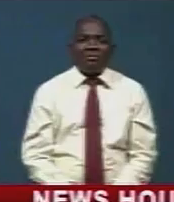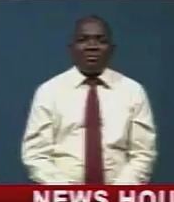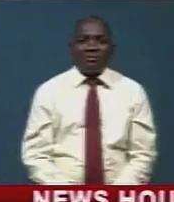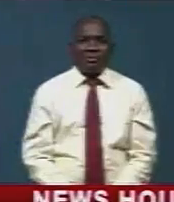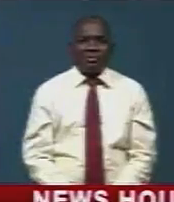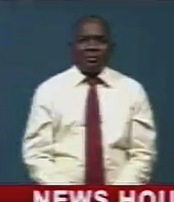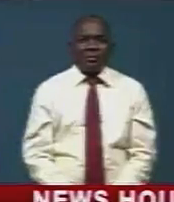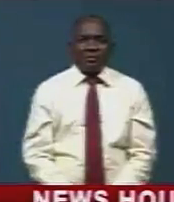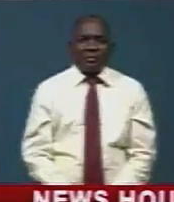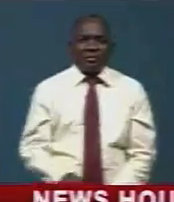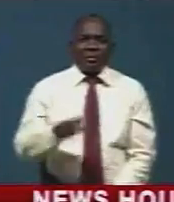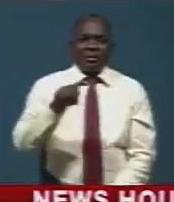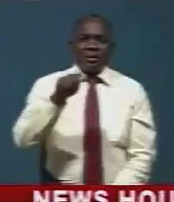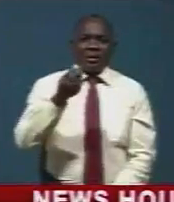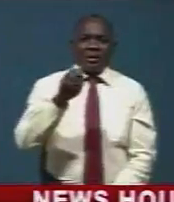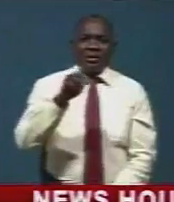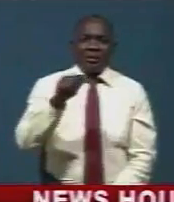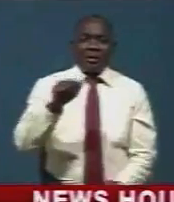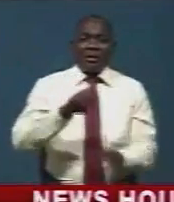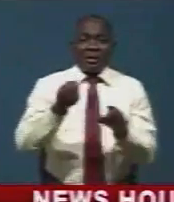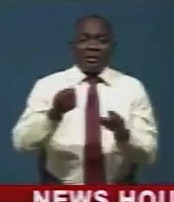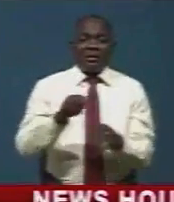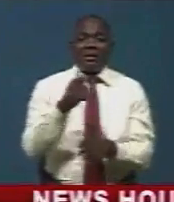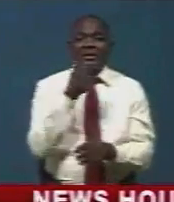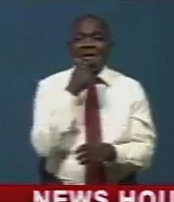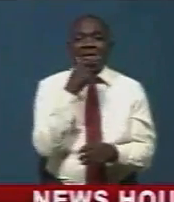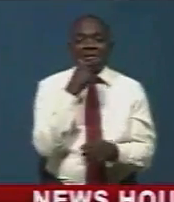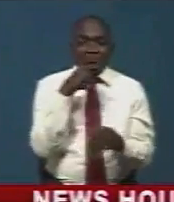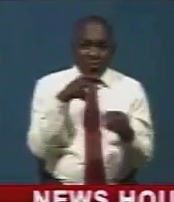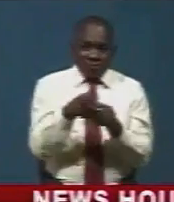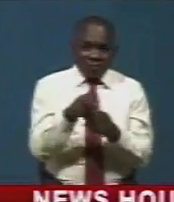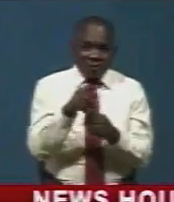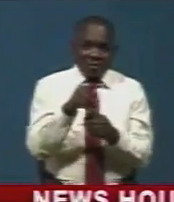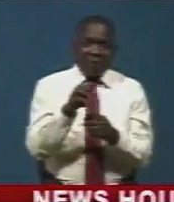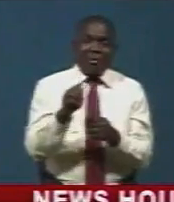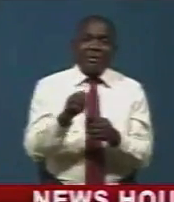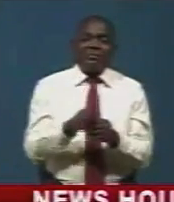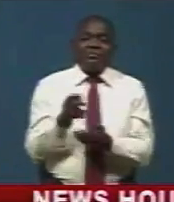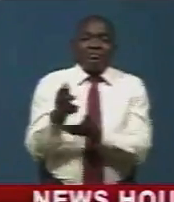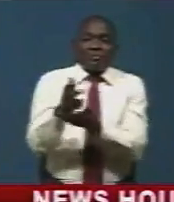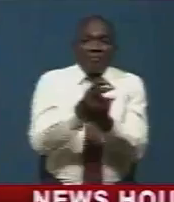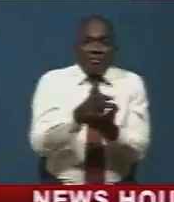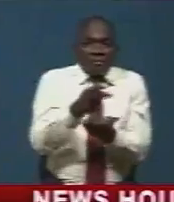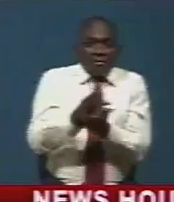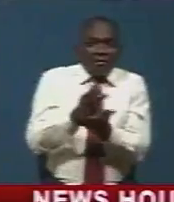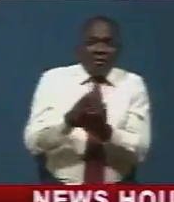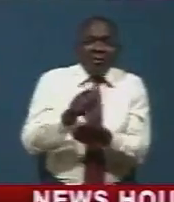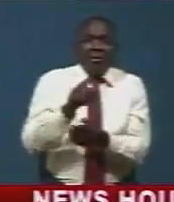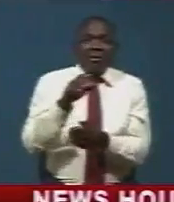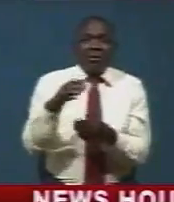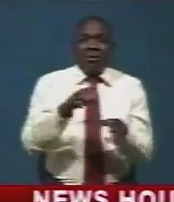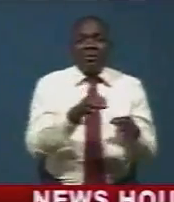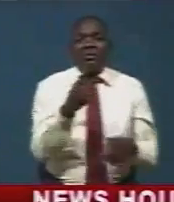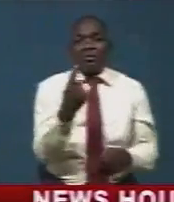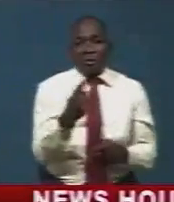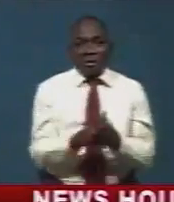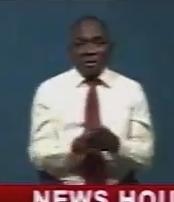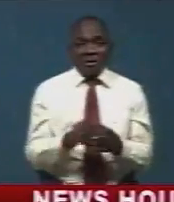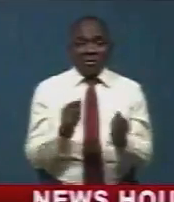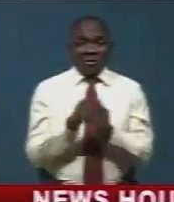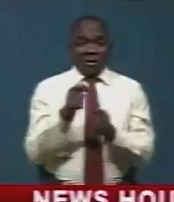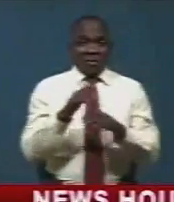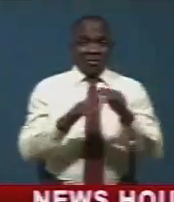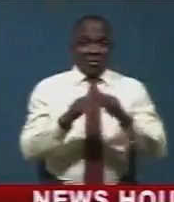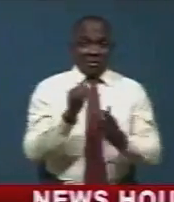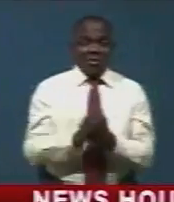In the Tema East constituency, the president inaugurated the Tema Main Transport Terminal at Community 1. Prior to its